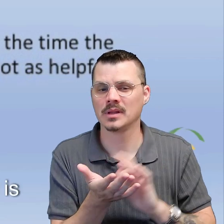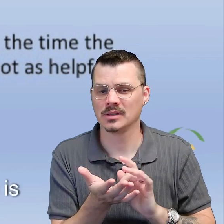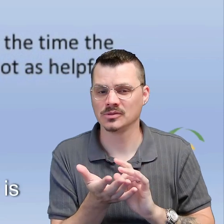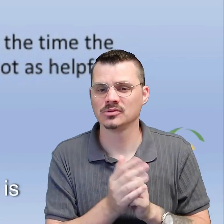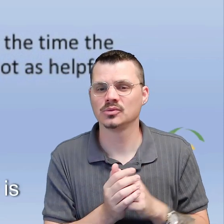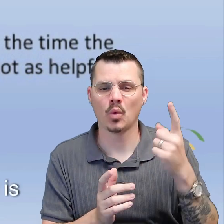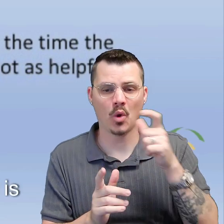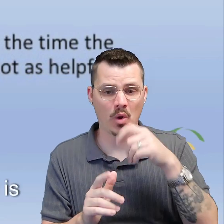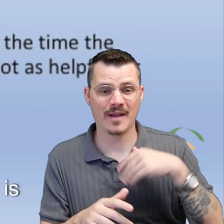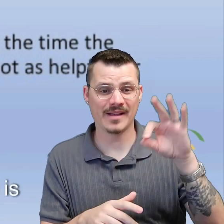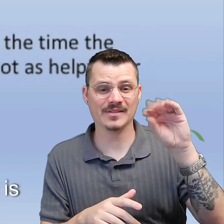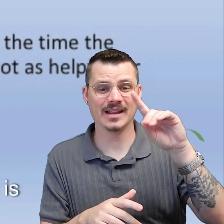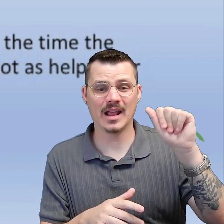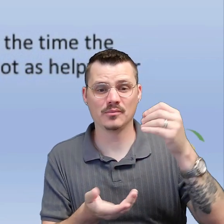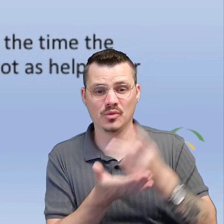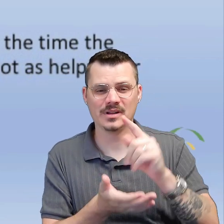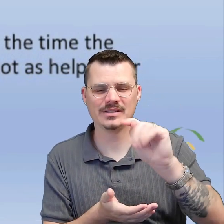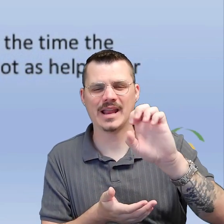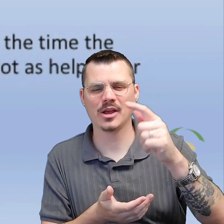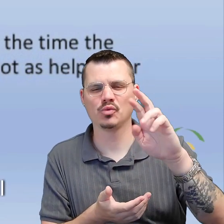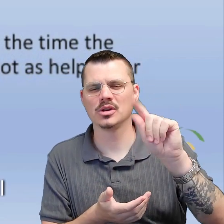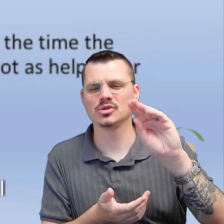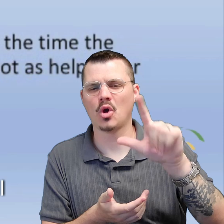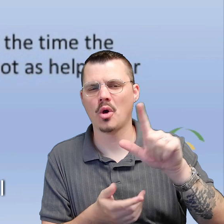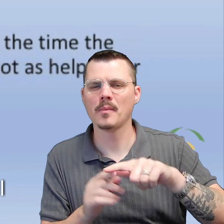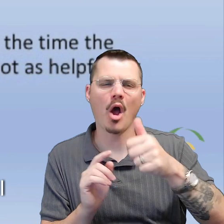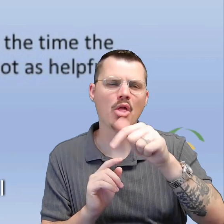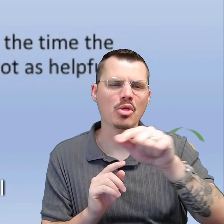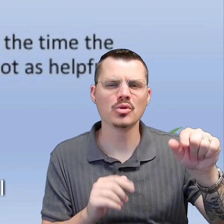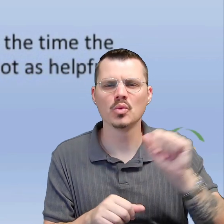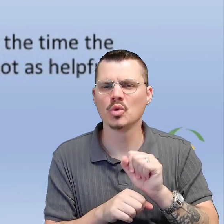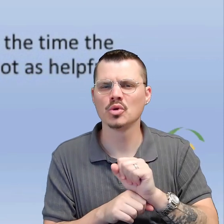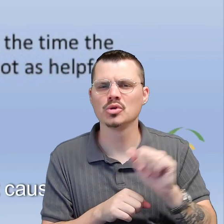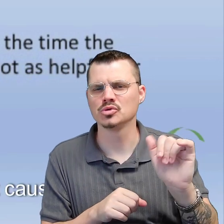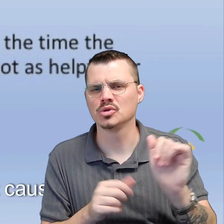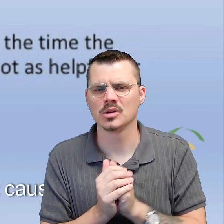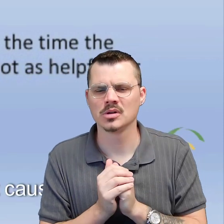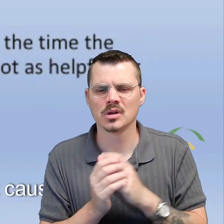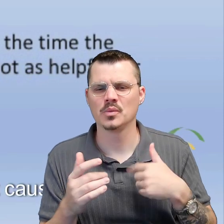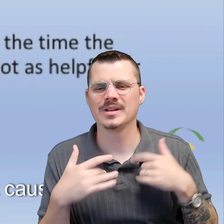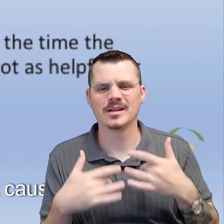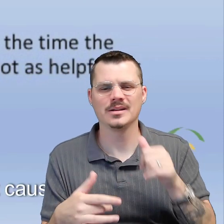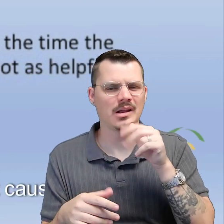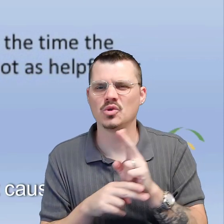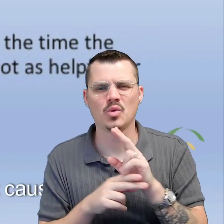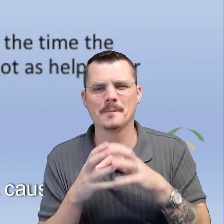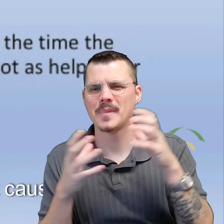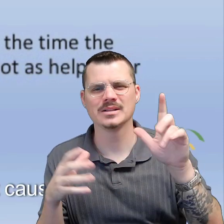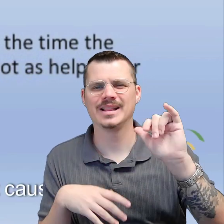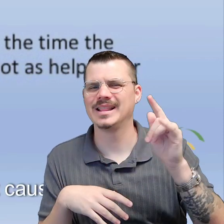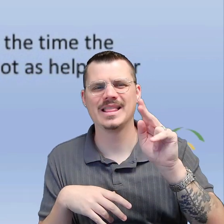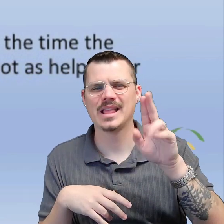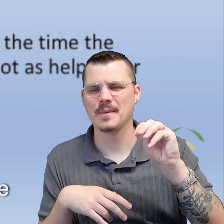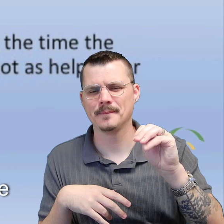one that has the FDA approval is Tegretol, but most of the others work pretty well. And we tend not to use much lithium